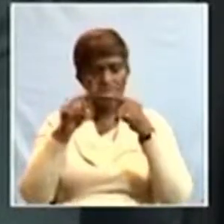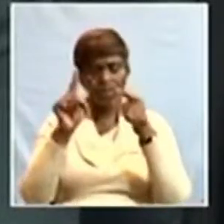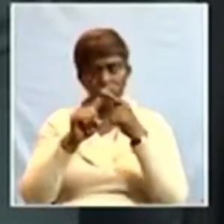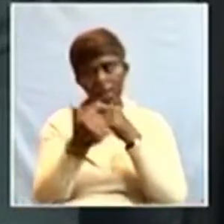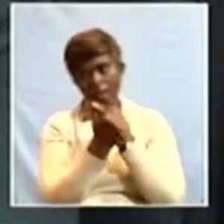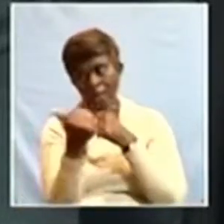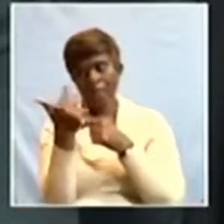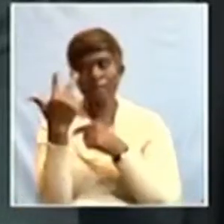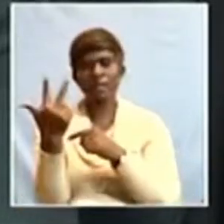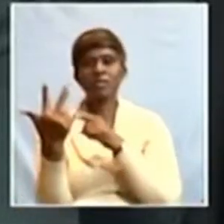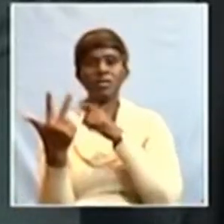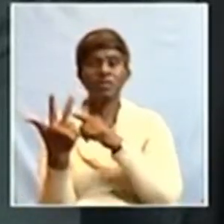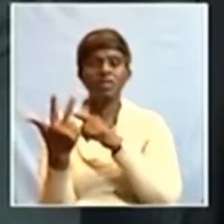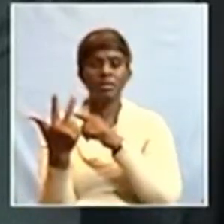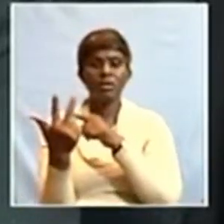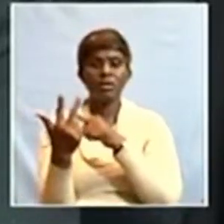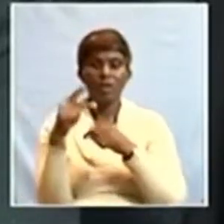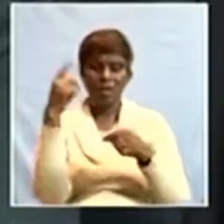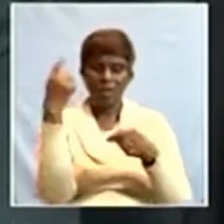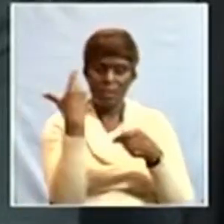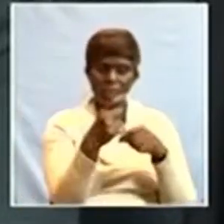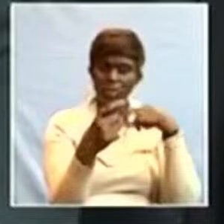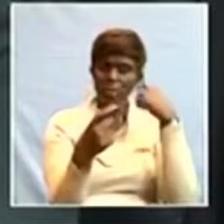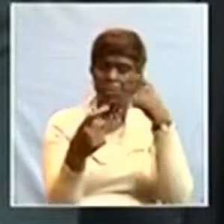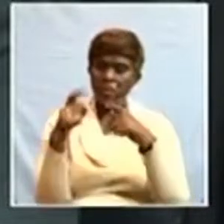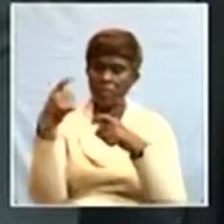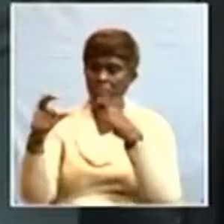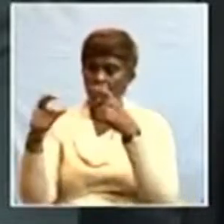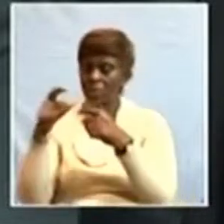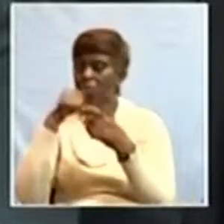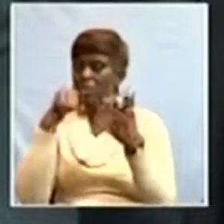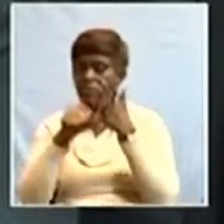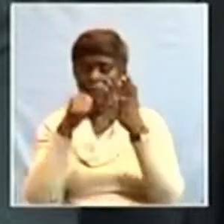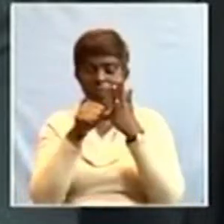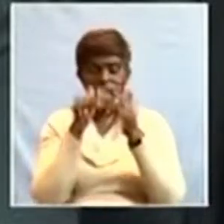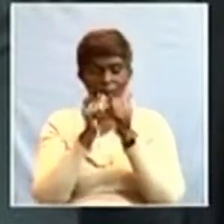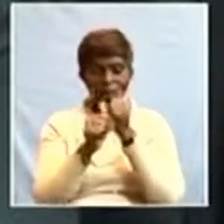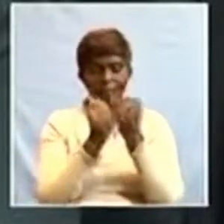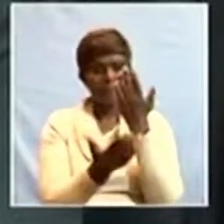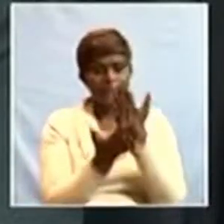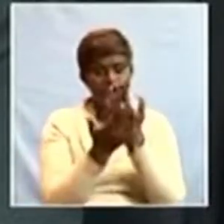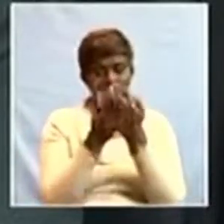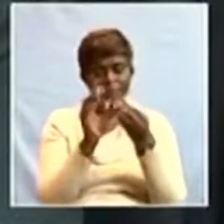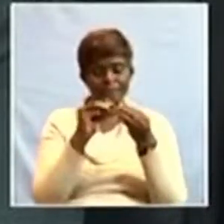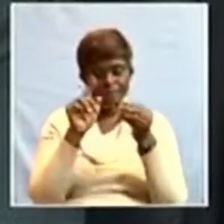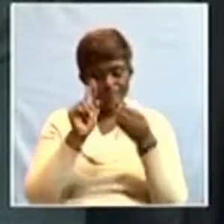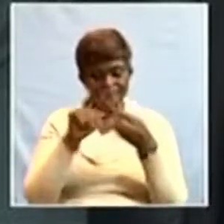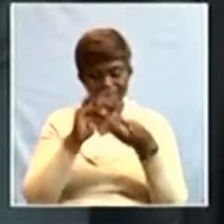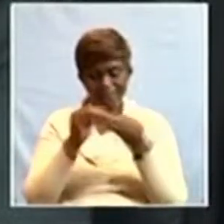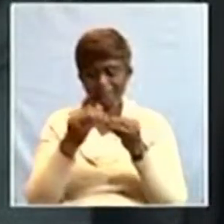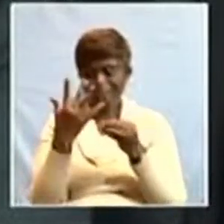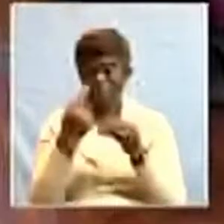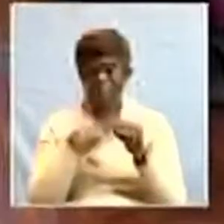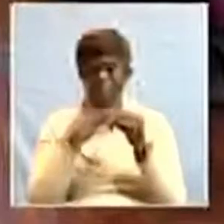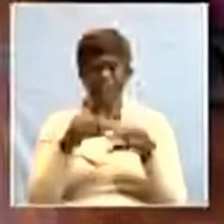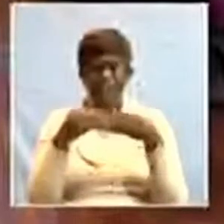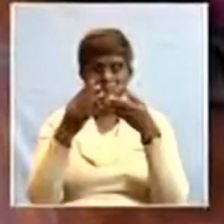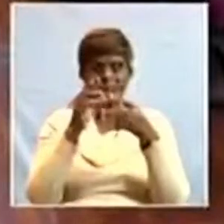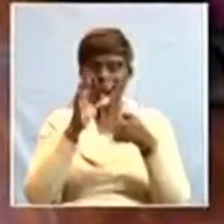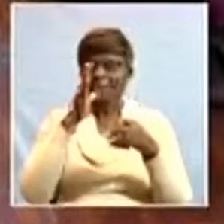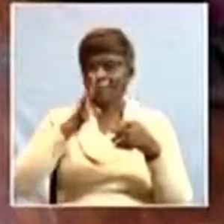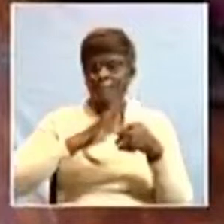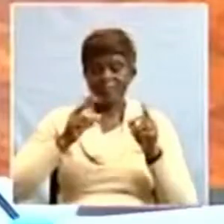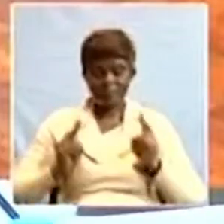remaining 3 charge letters which were supposed to have been attached to Annex 5. I submit, Madam Chairperson.